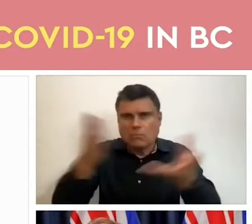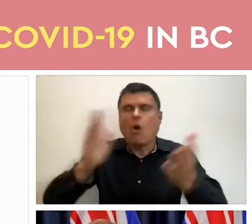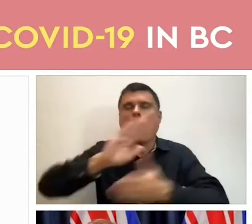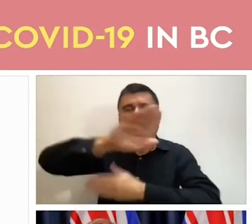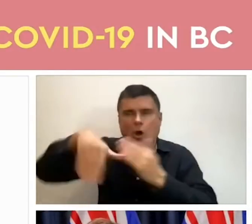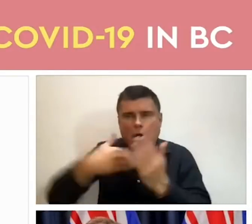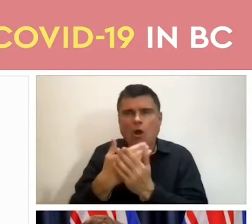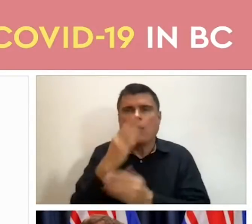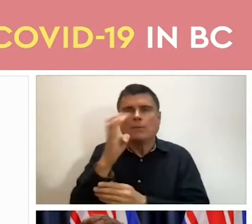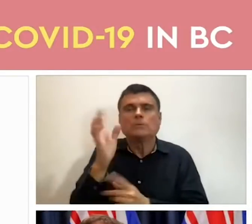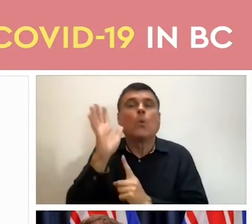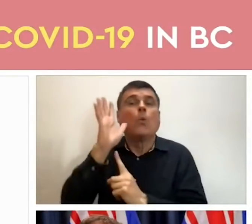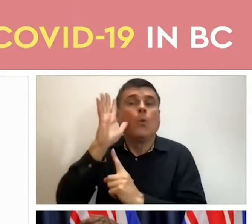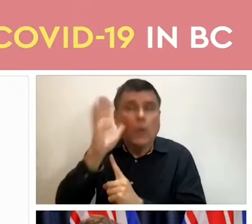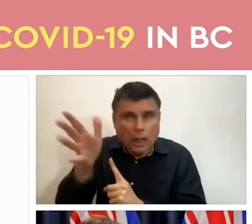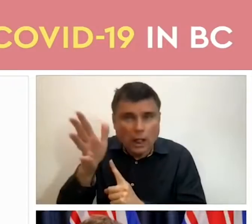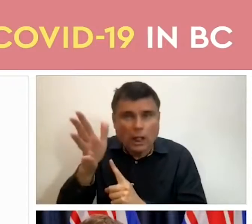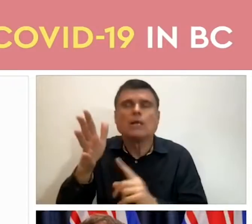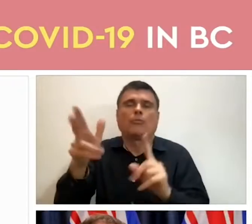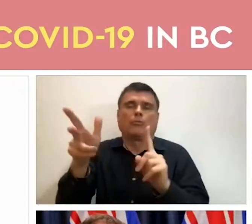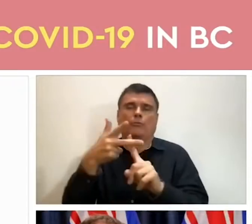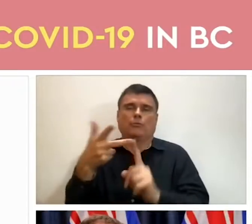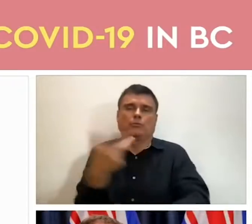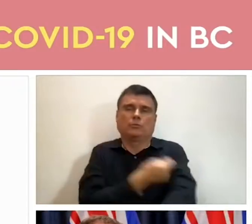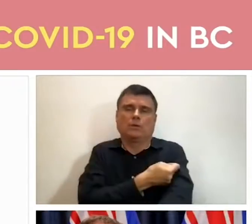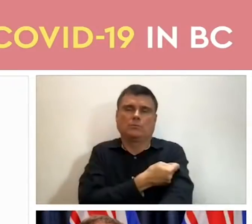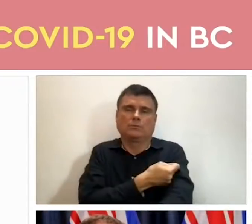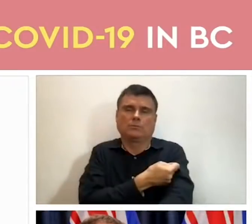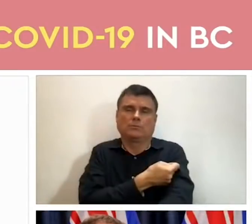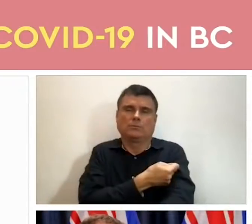this is as of Sunday night,